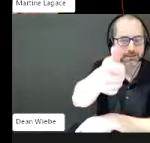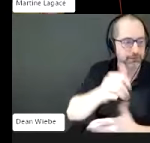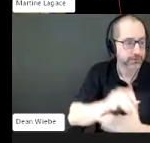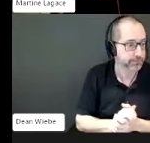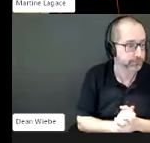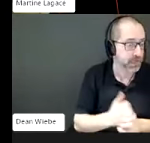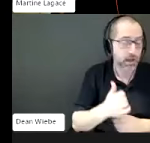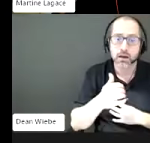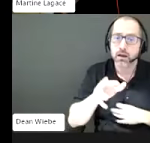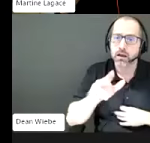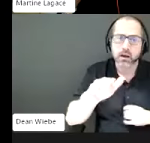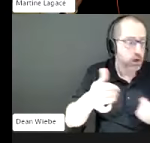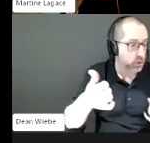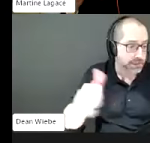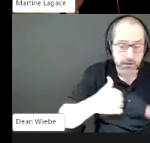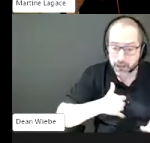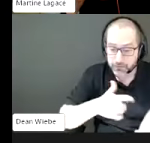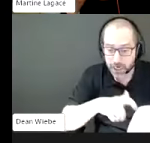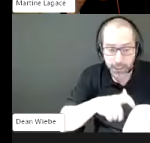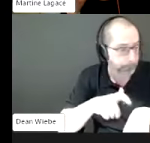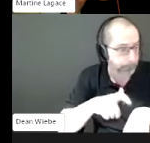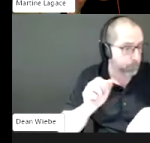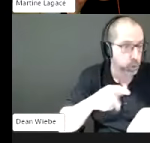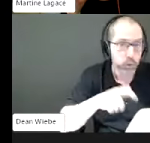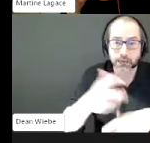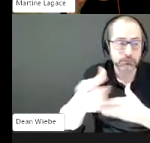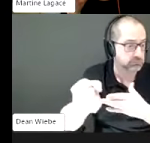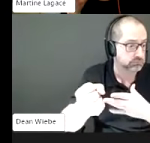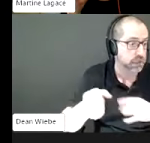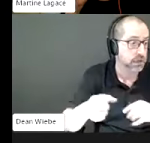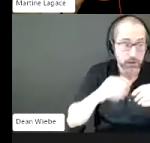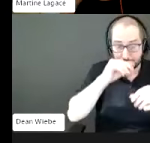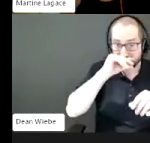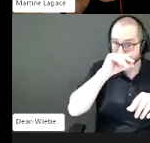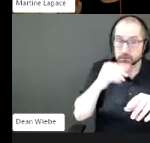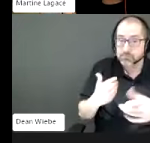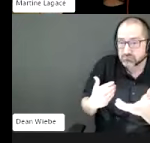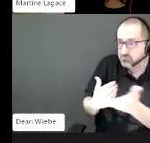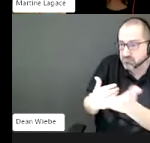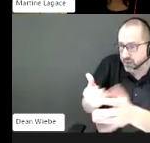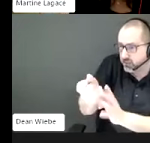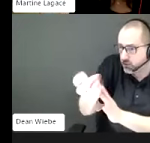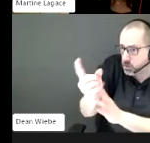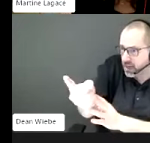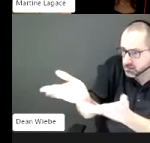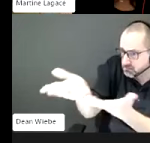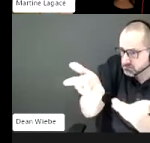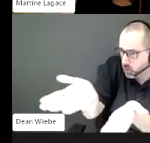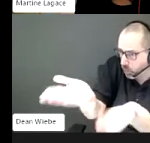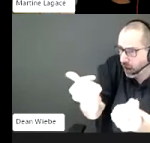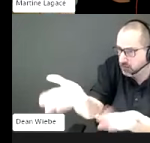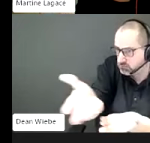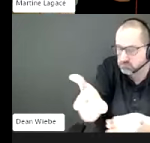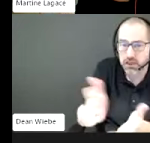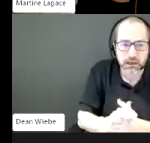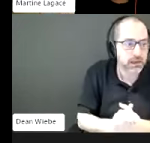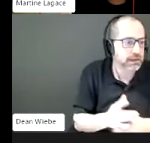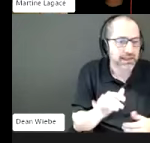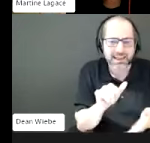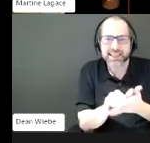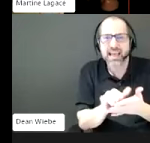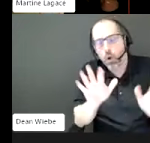Do I still have time, Benedict? Yes, you still have a few minutes if you want. Just a few minutes, because that was kind of the third